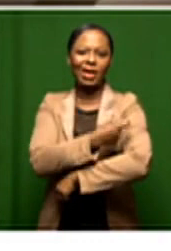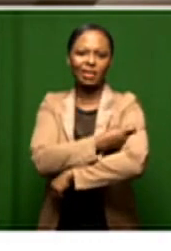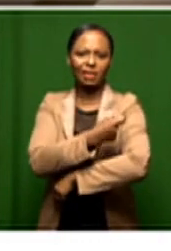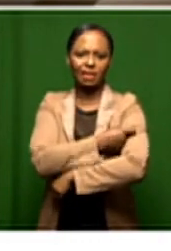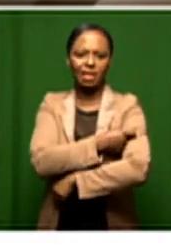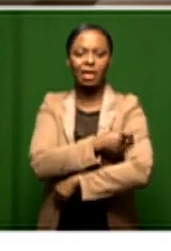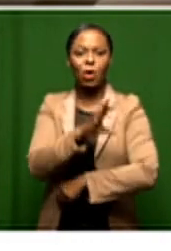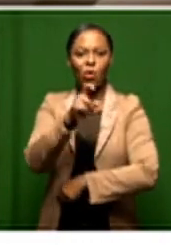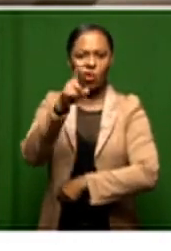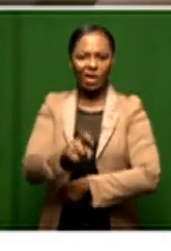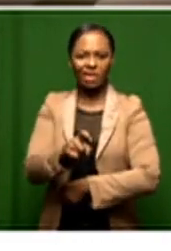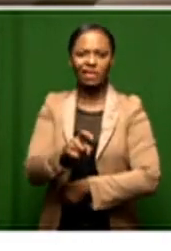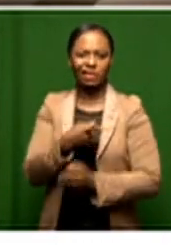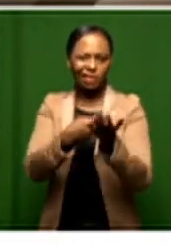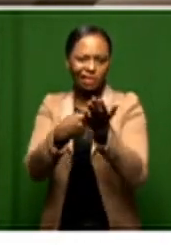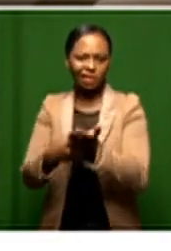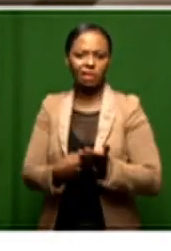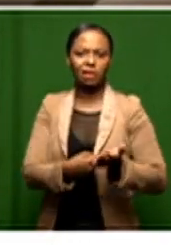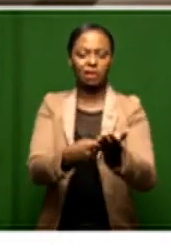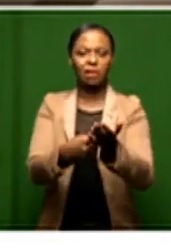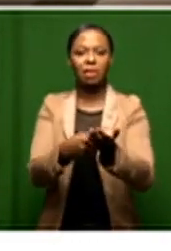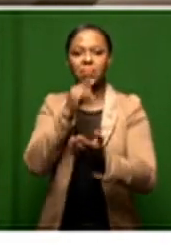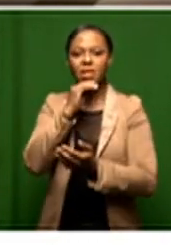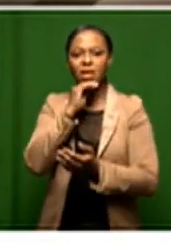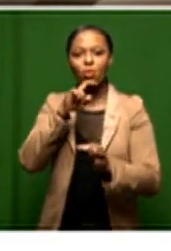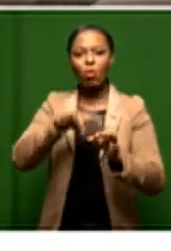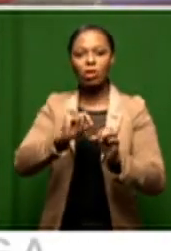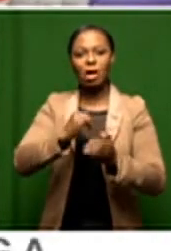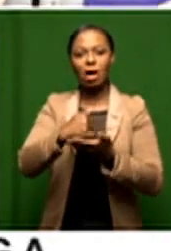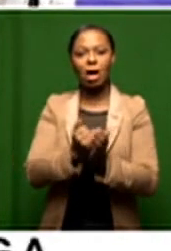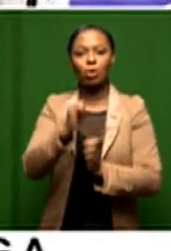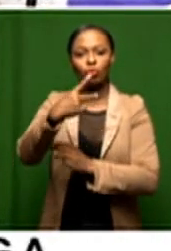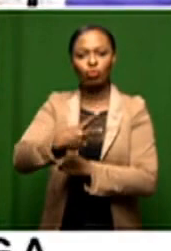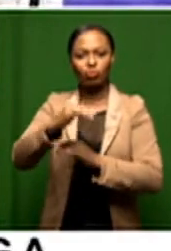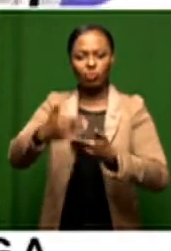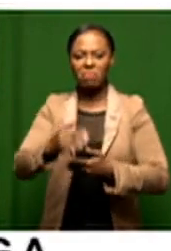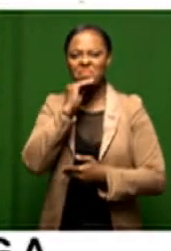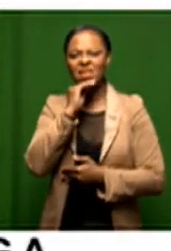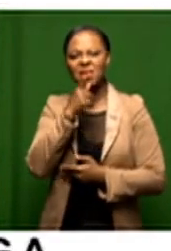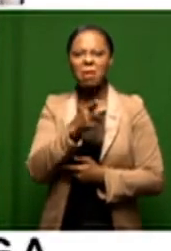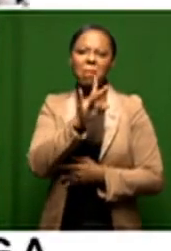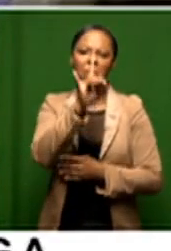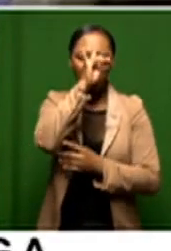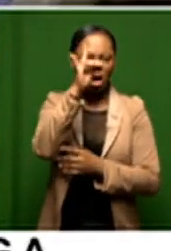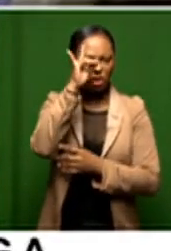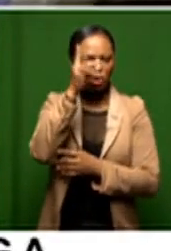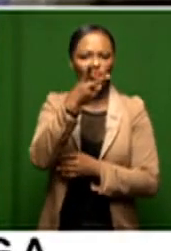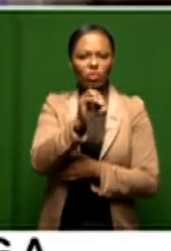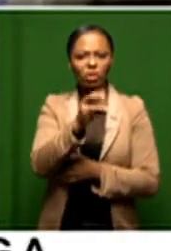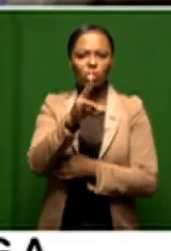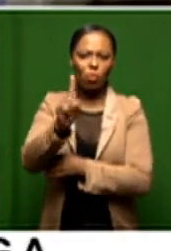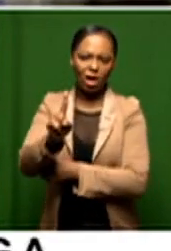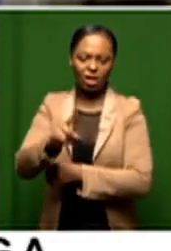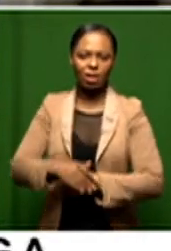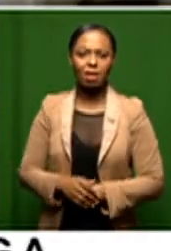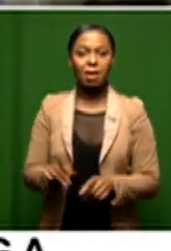through the COVAX initiative by quarter two, probably, hopefully, March 2021. I think the insight that